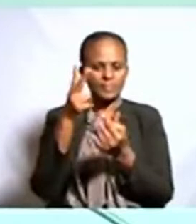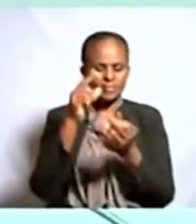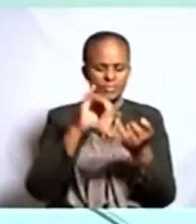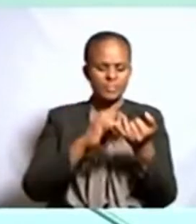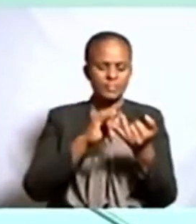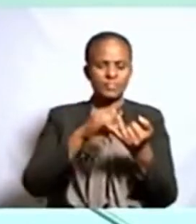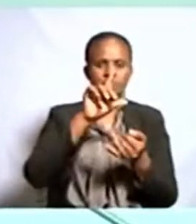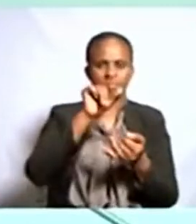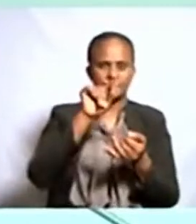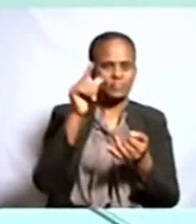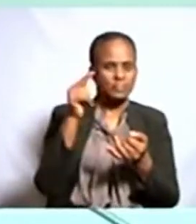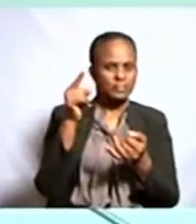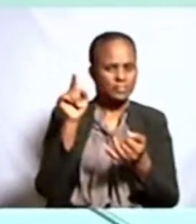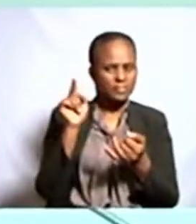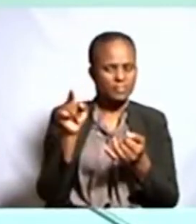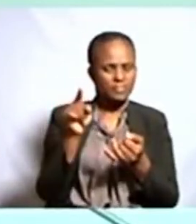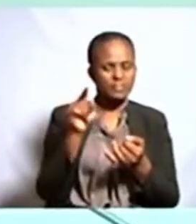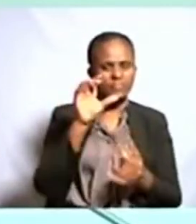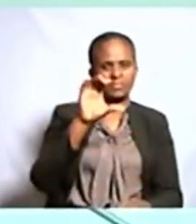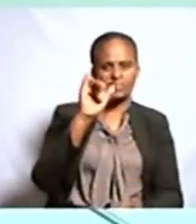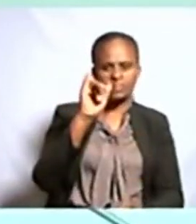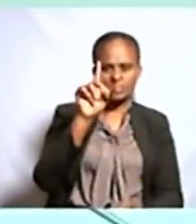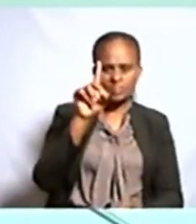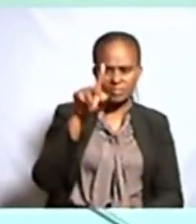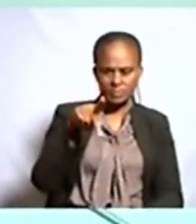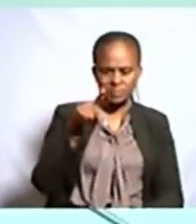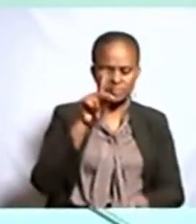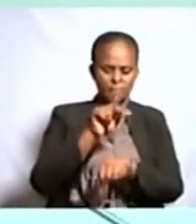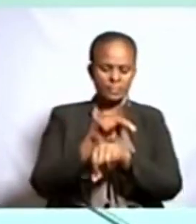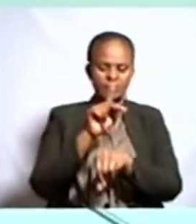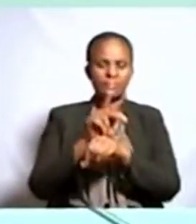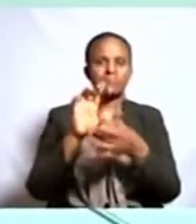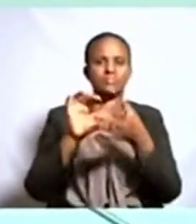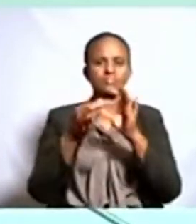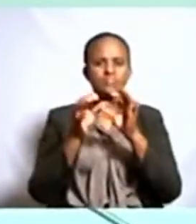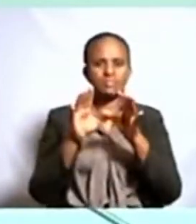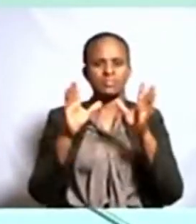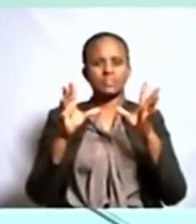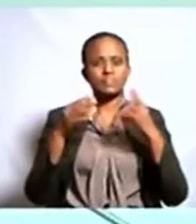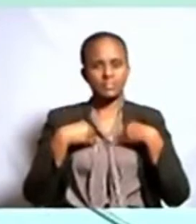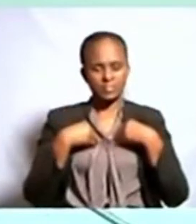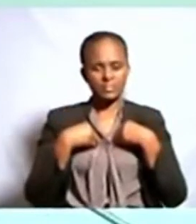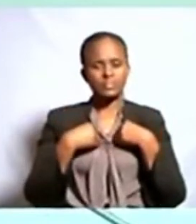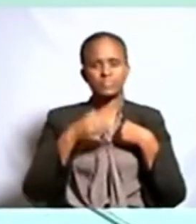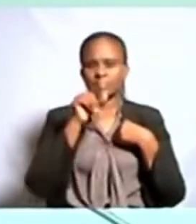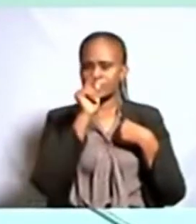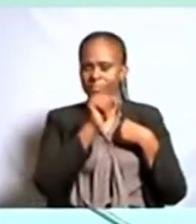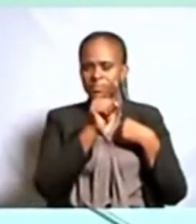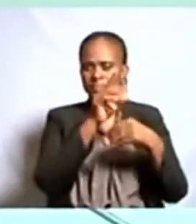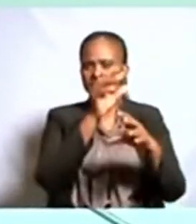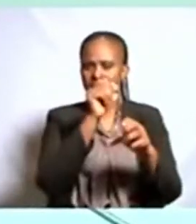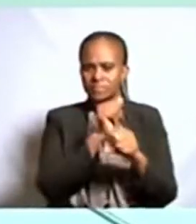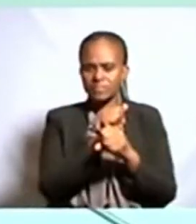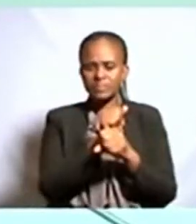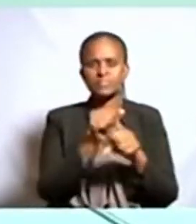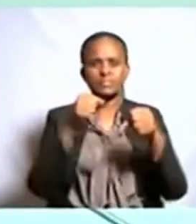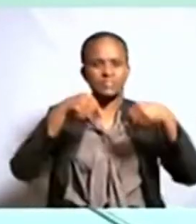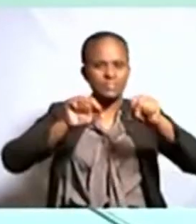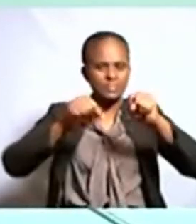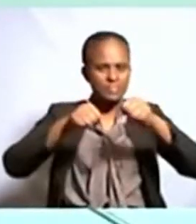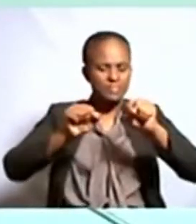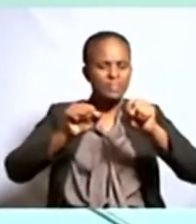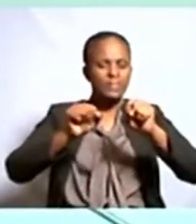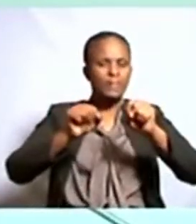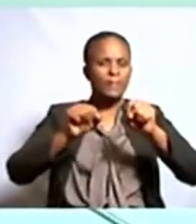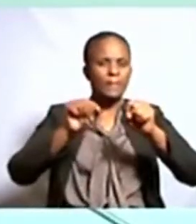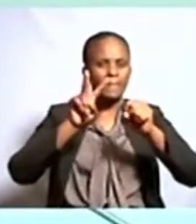September 2021, CIDP project coordinator acknowledged to Knox Marketing Solutions that they had received the tuk-tuk motor